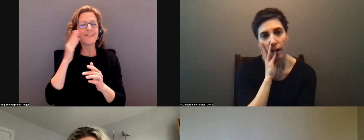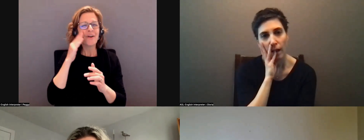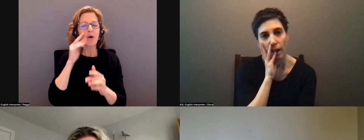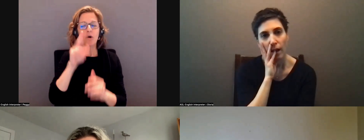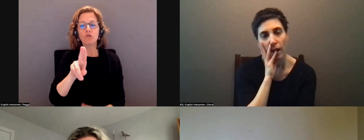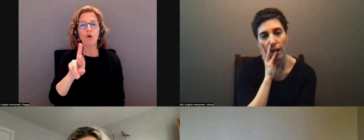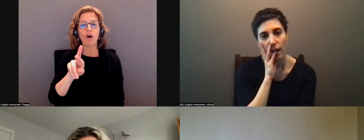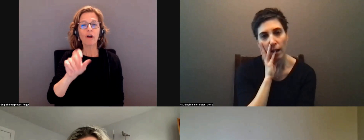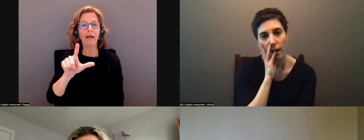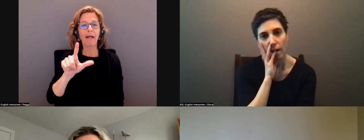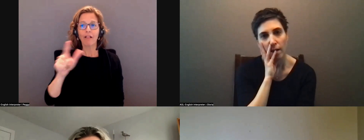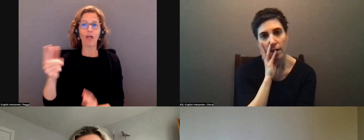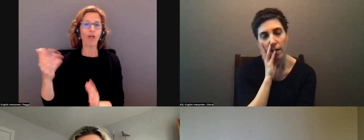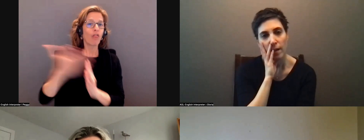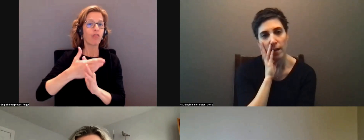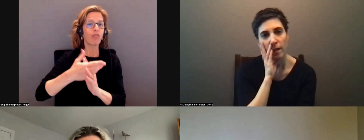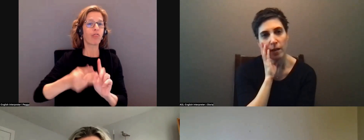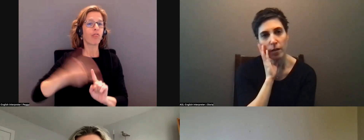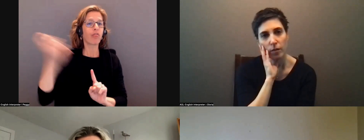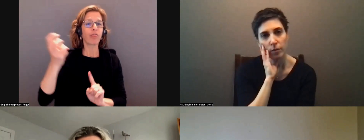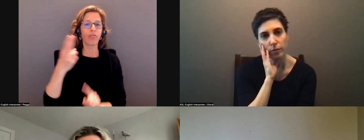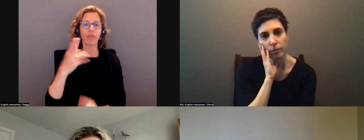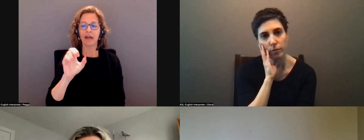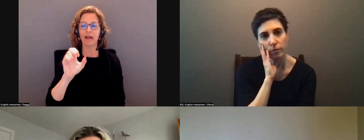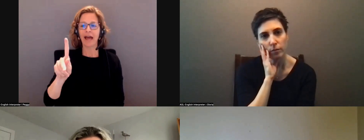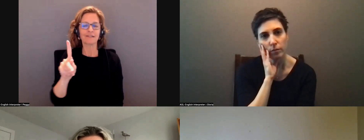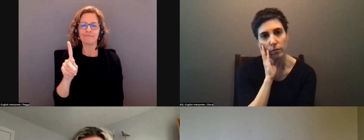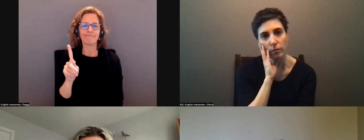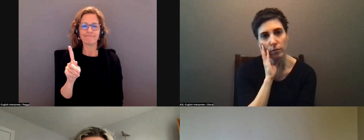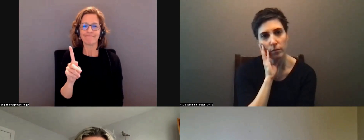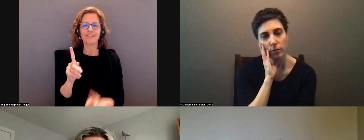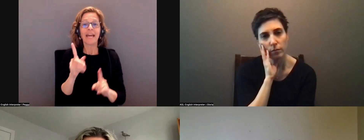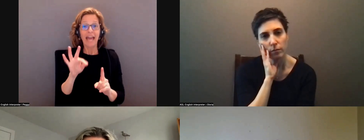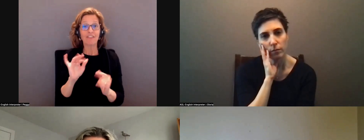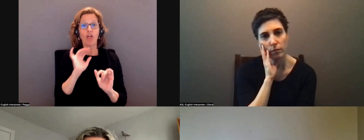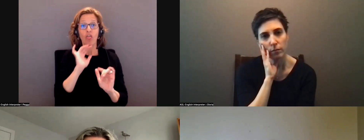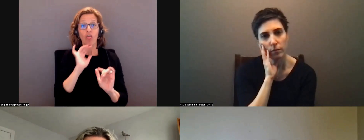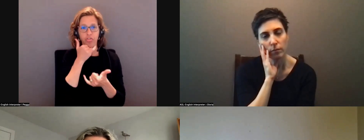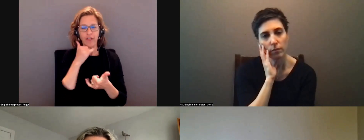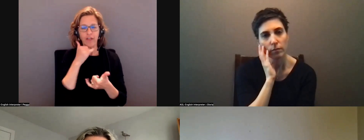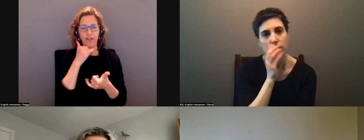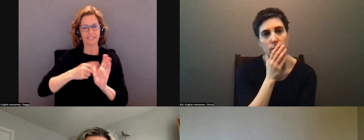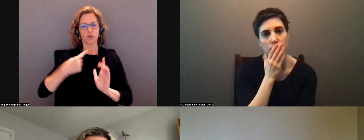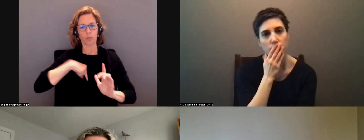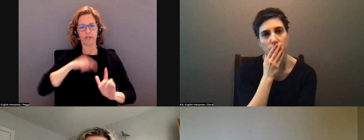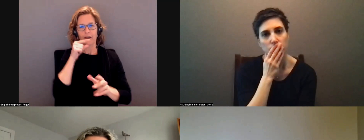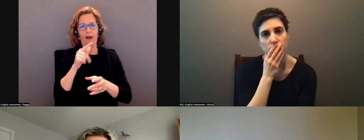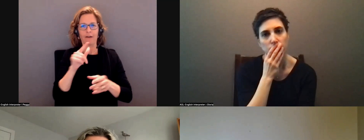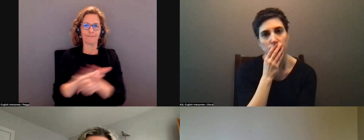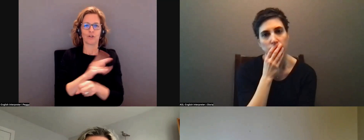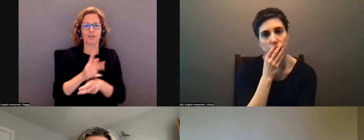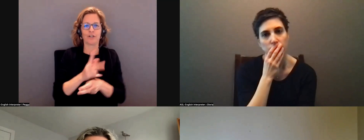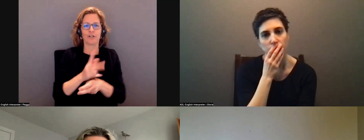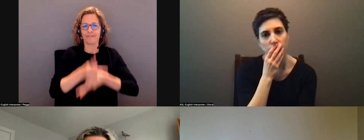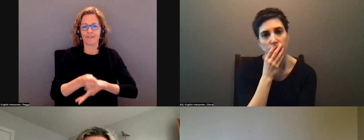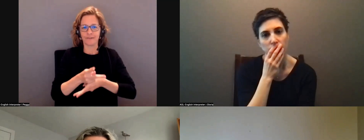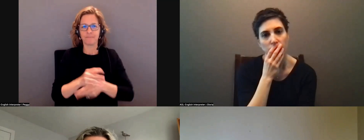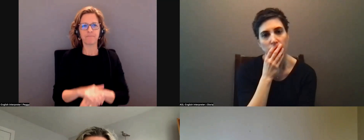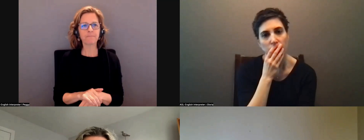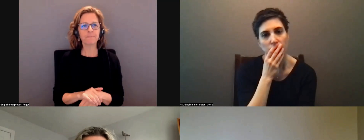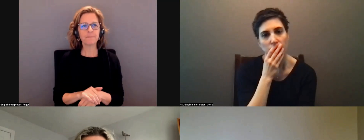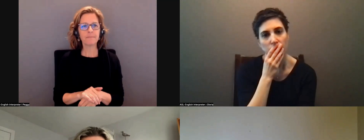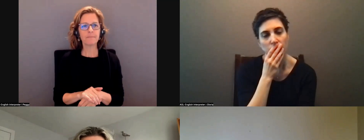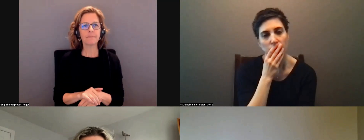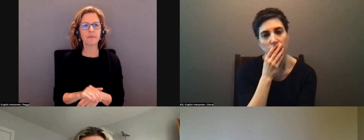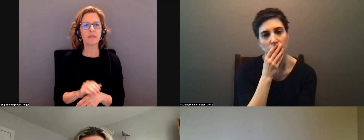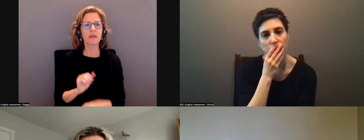It's all just a potential sloppiness at our in-house, really. And I guess I assumed it was fairly safe. Just